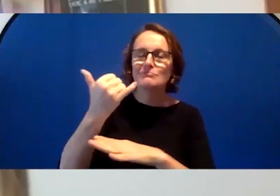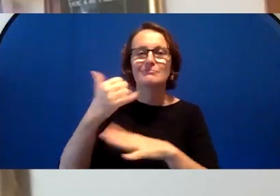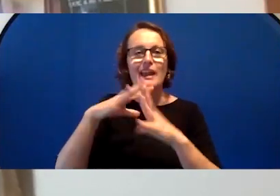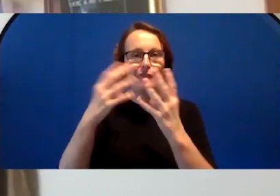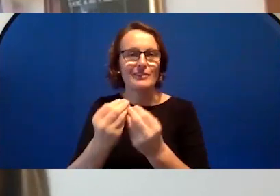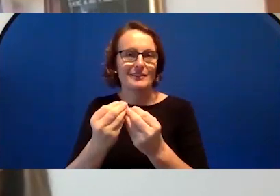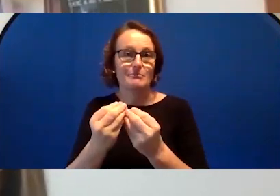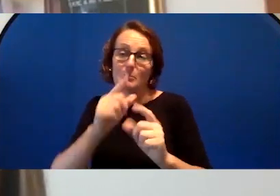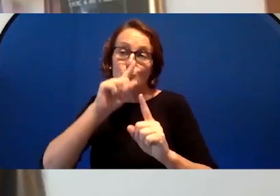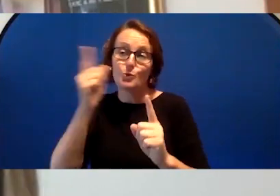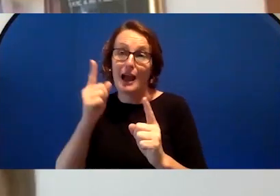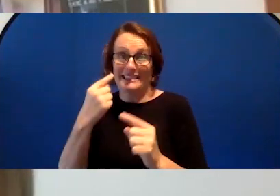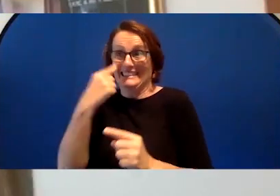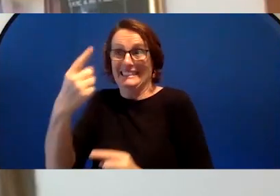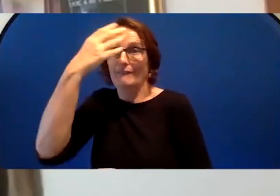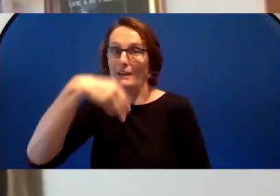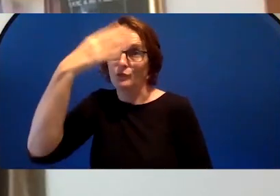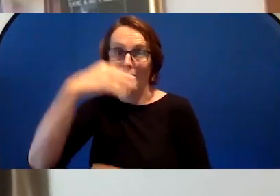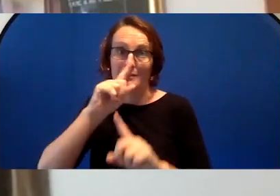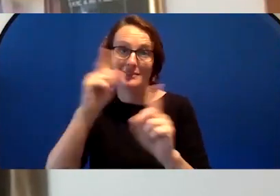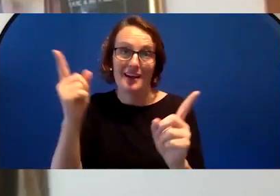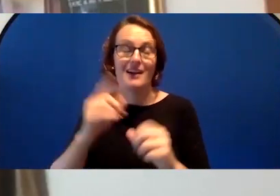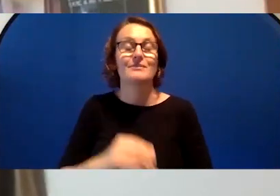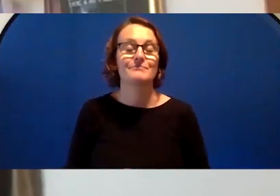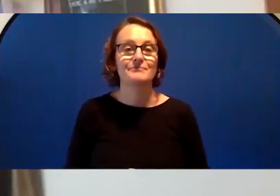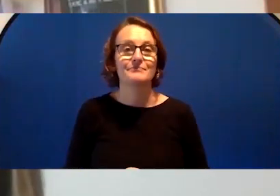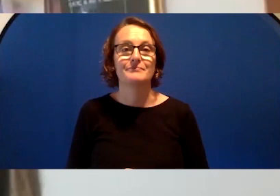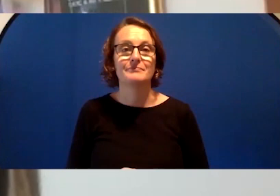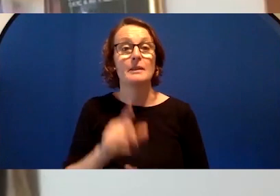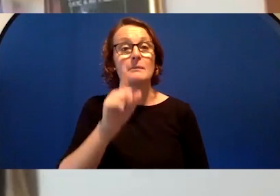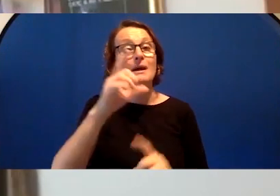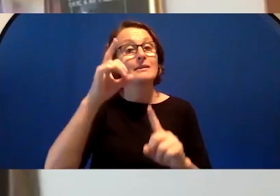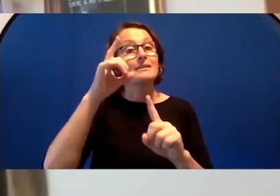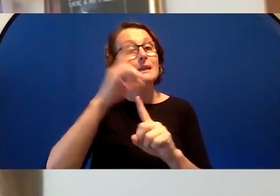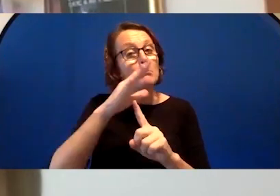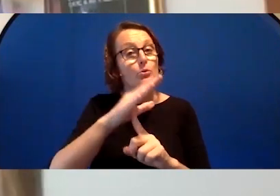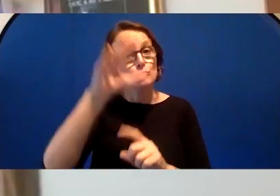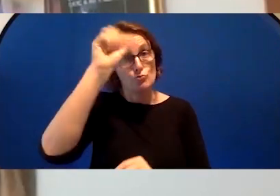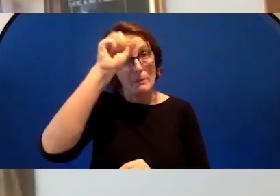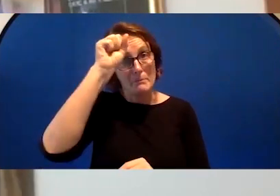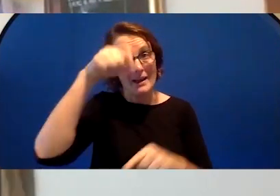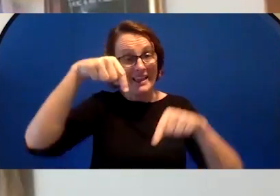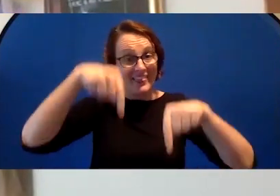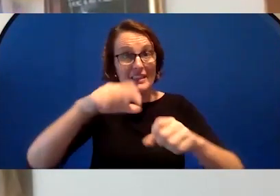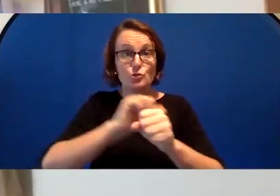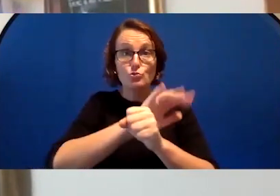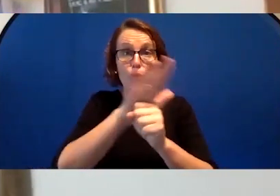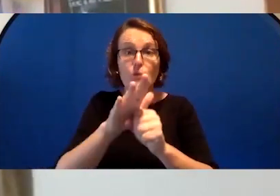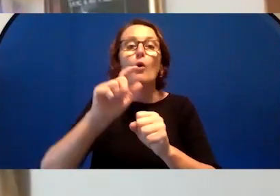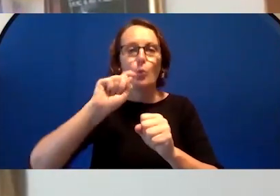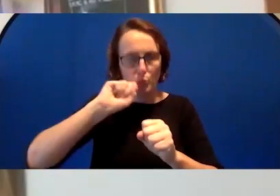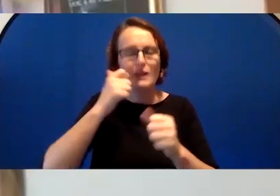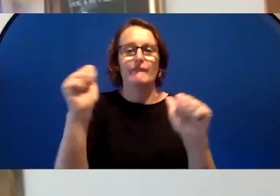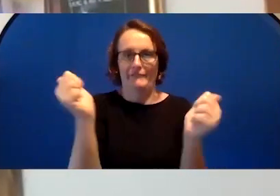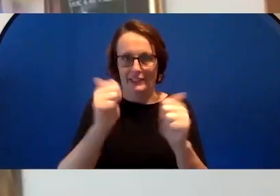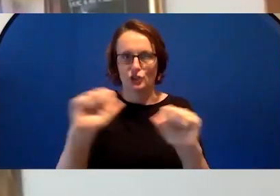person. And also it's really key to just remember that this situation is temporary and it's going